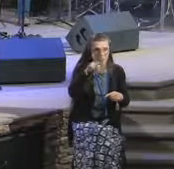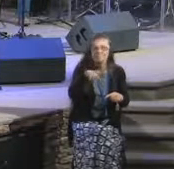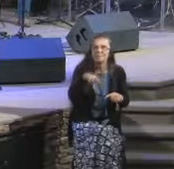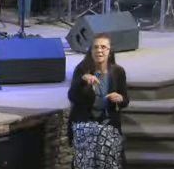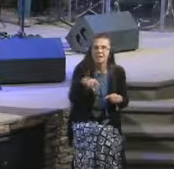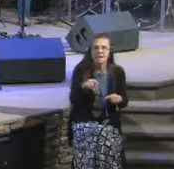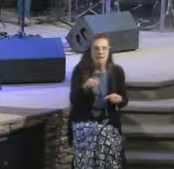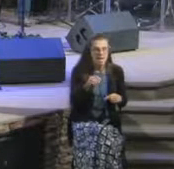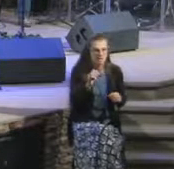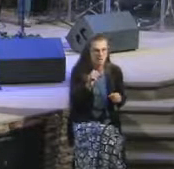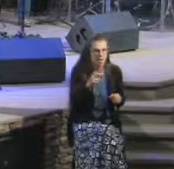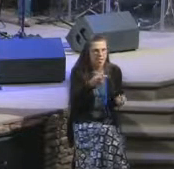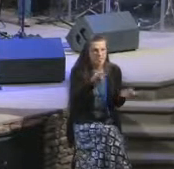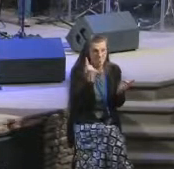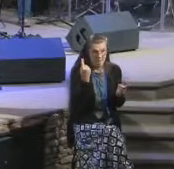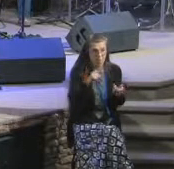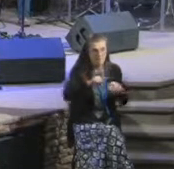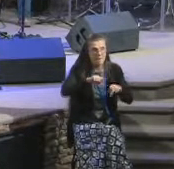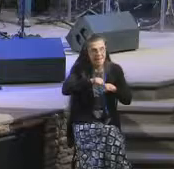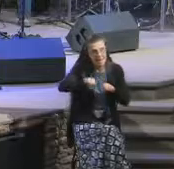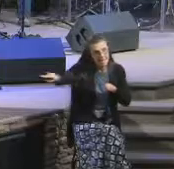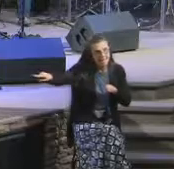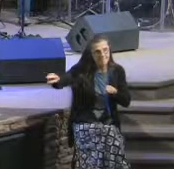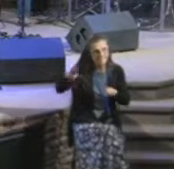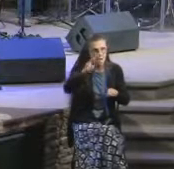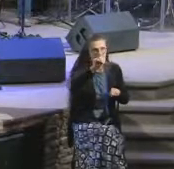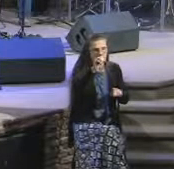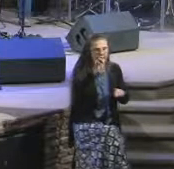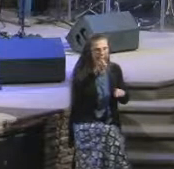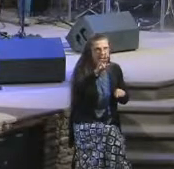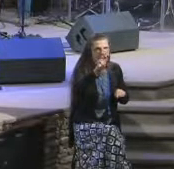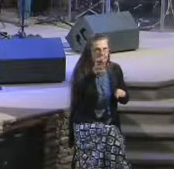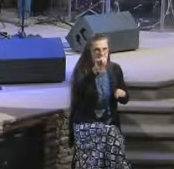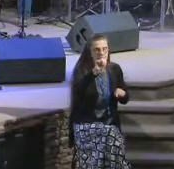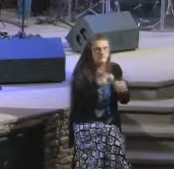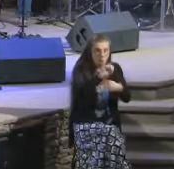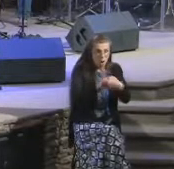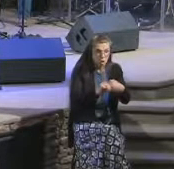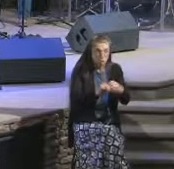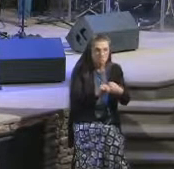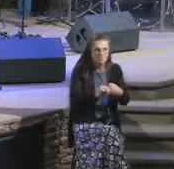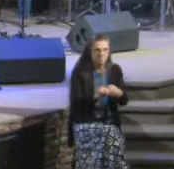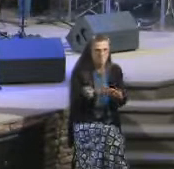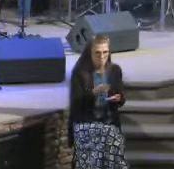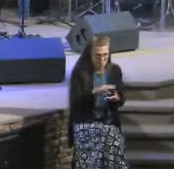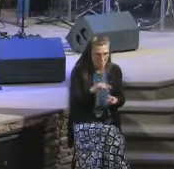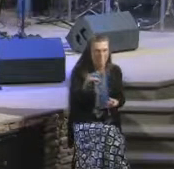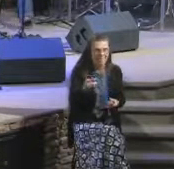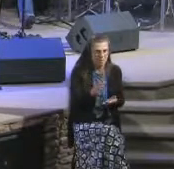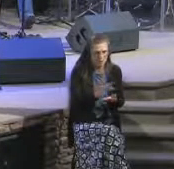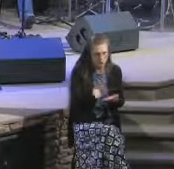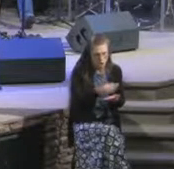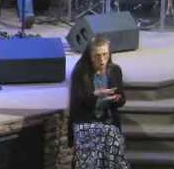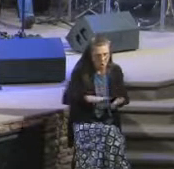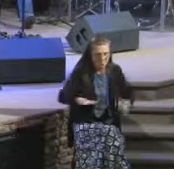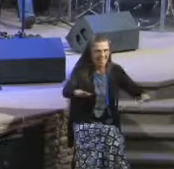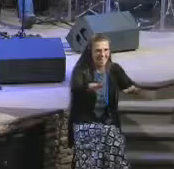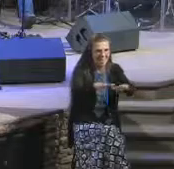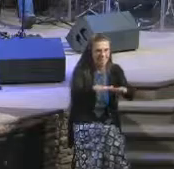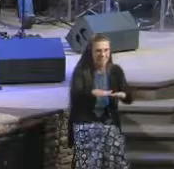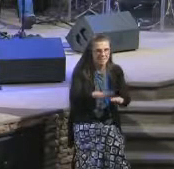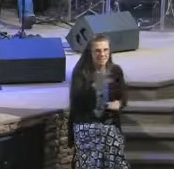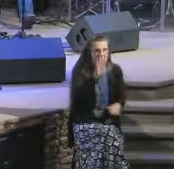be early spring, they'll be going early spring in March sometime, I think it is, over to the Holy Land. I'll be spending 10 days over